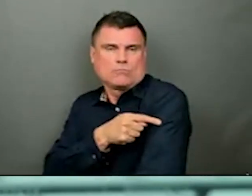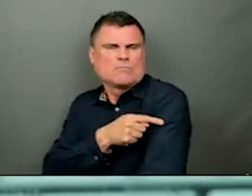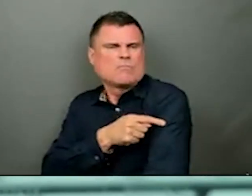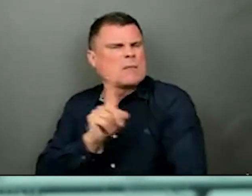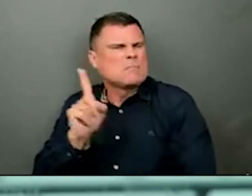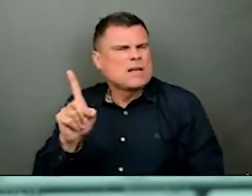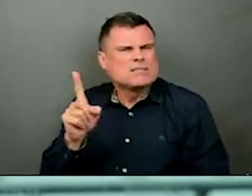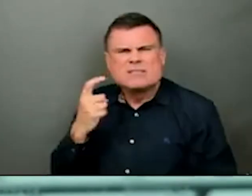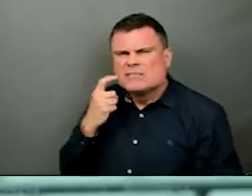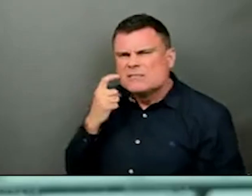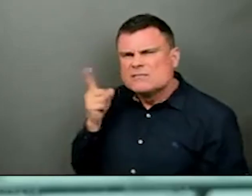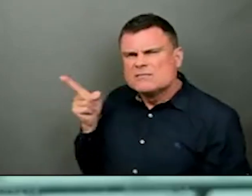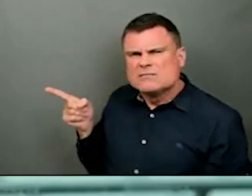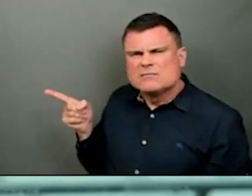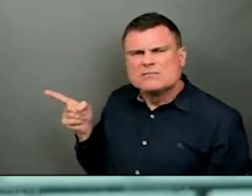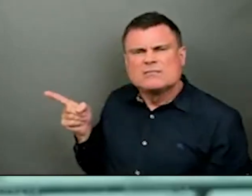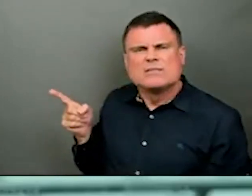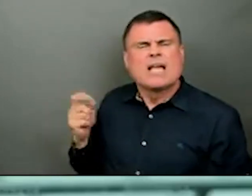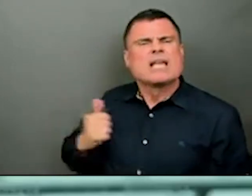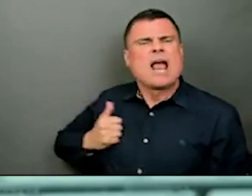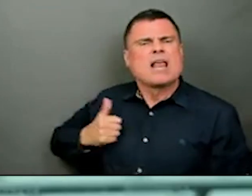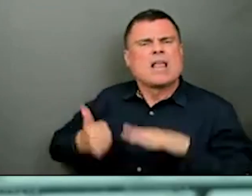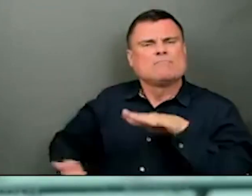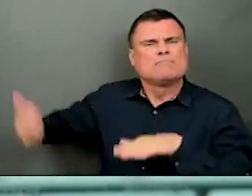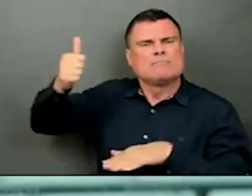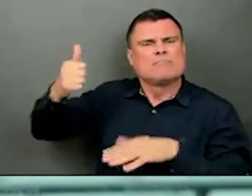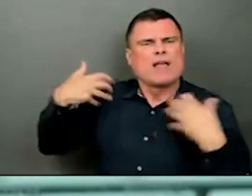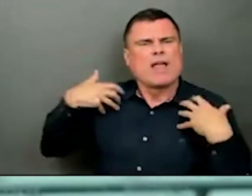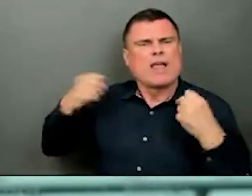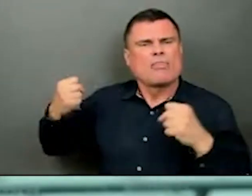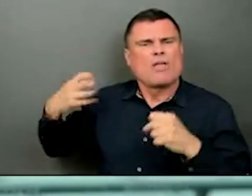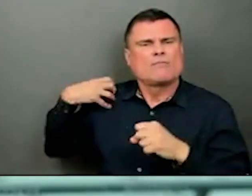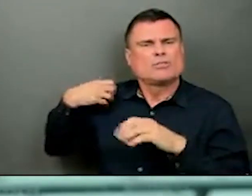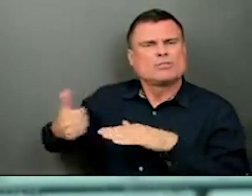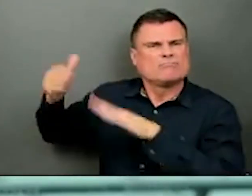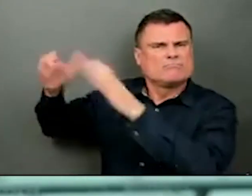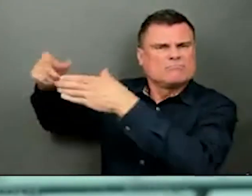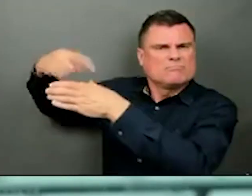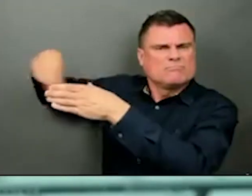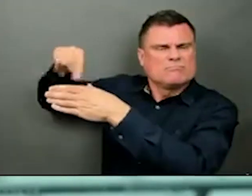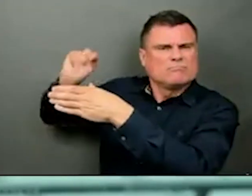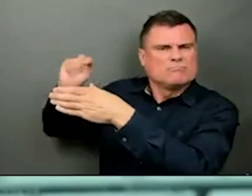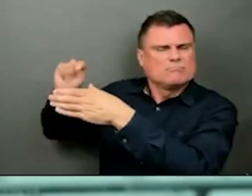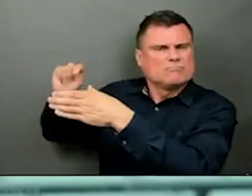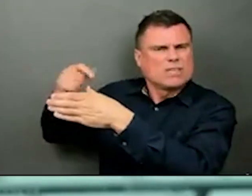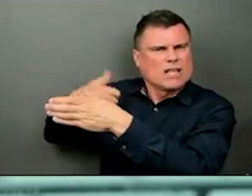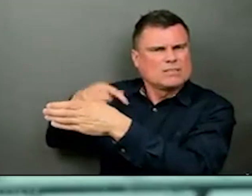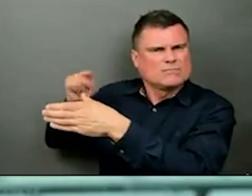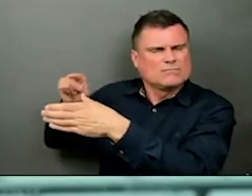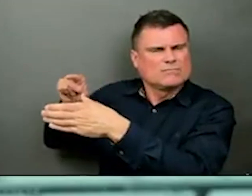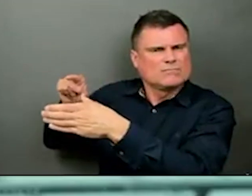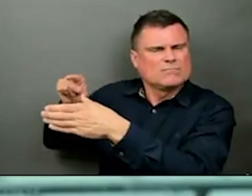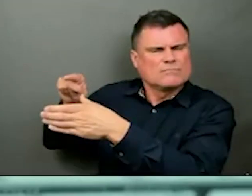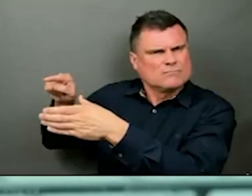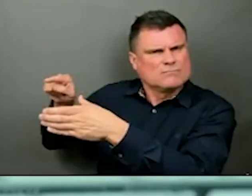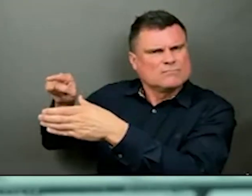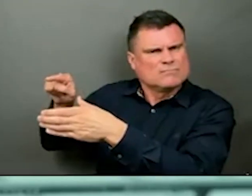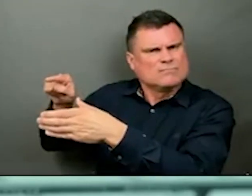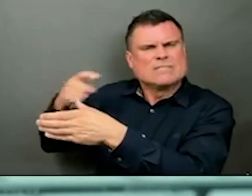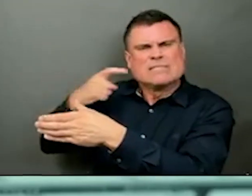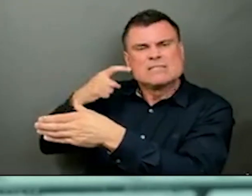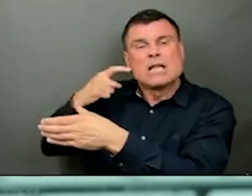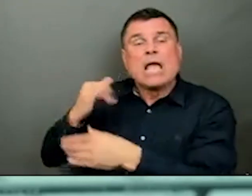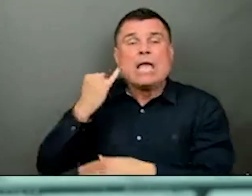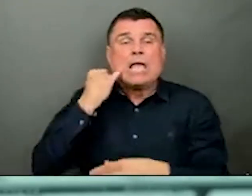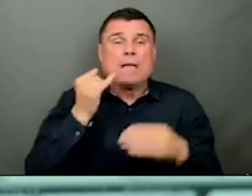shot? Yeah, so I think NACI has always had the recommendations based on